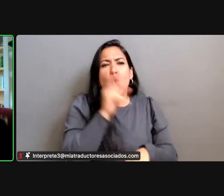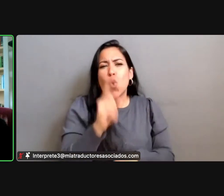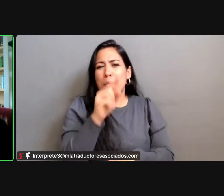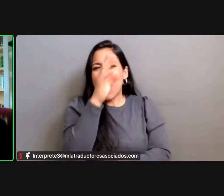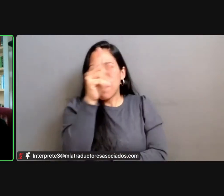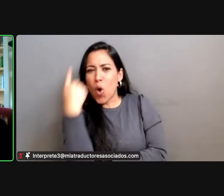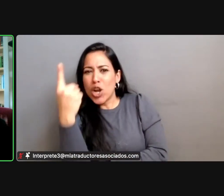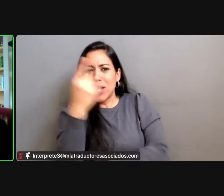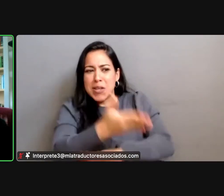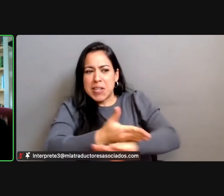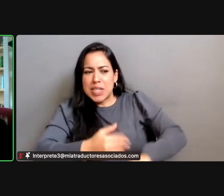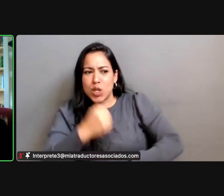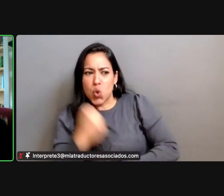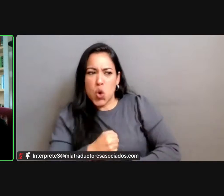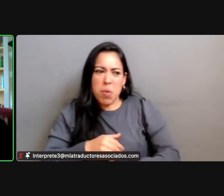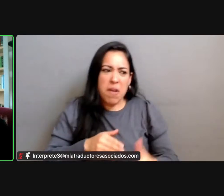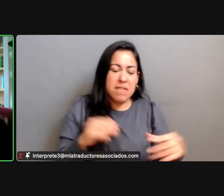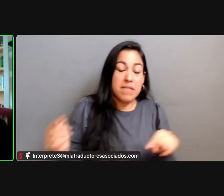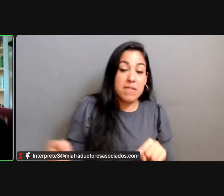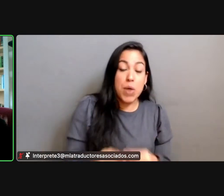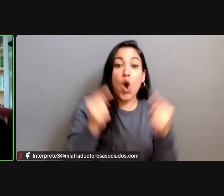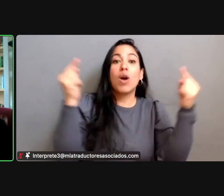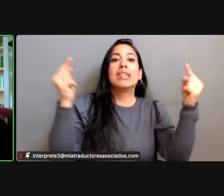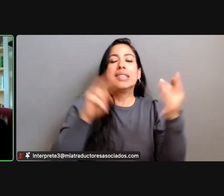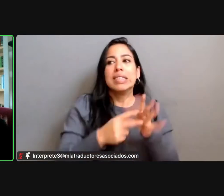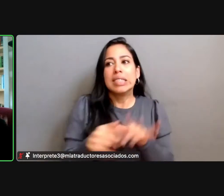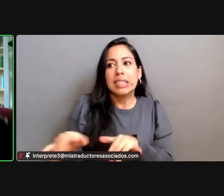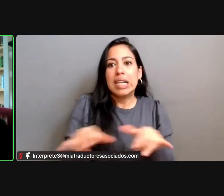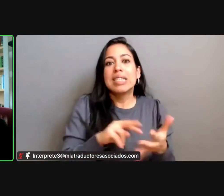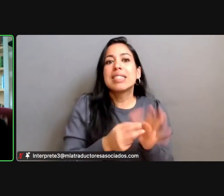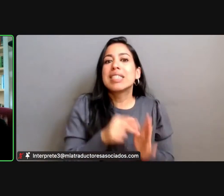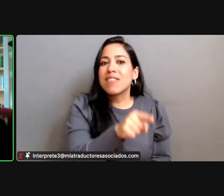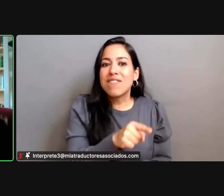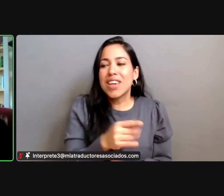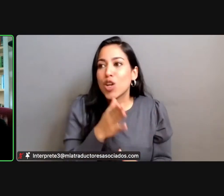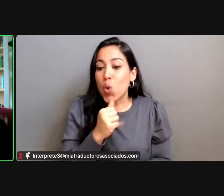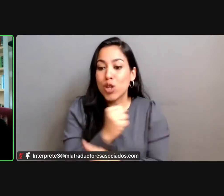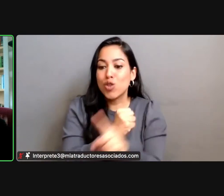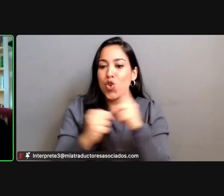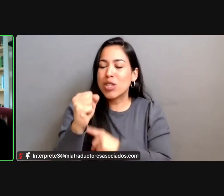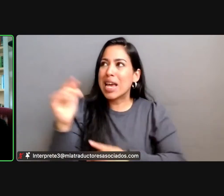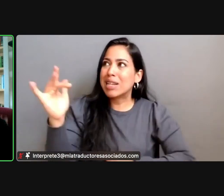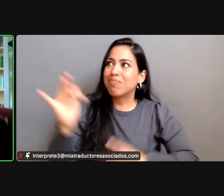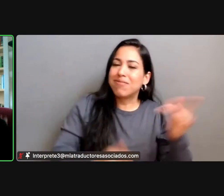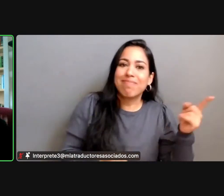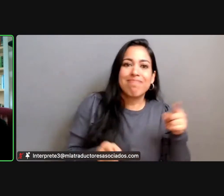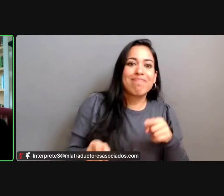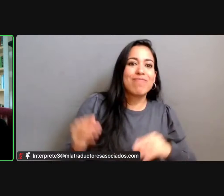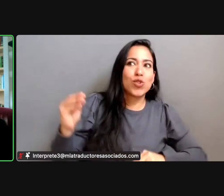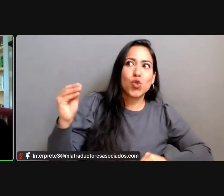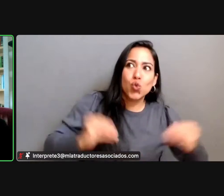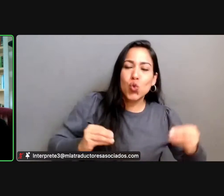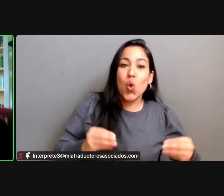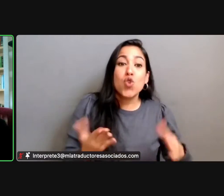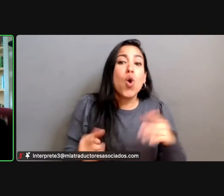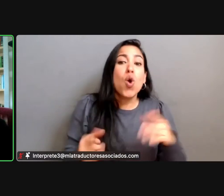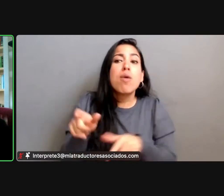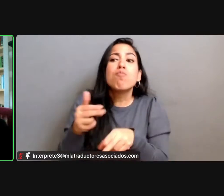most varied political regimes show that moreover social